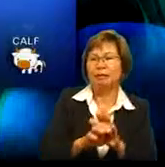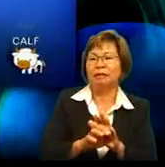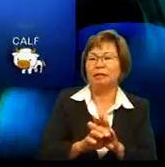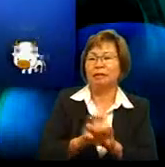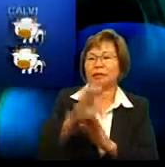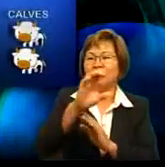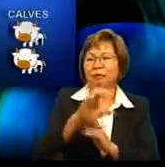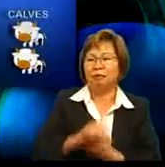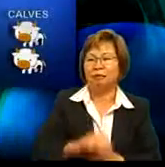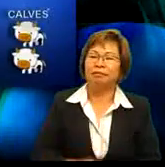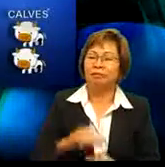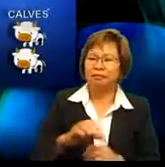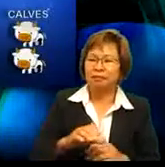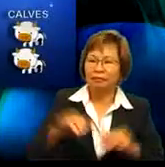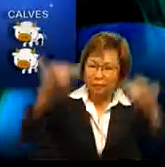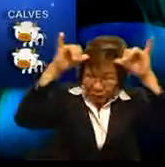calf, calves.